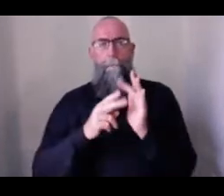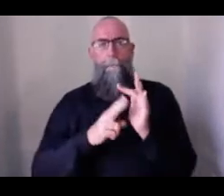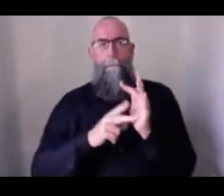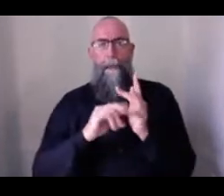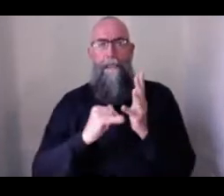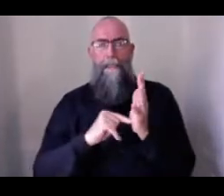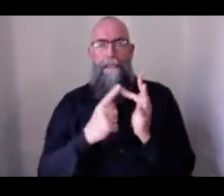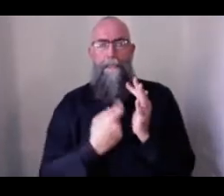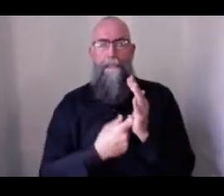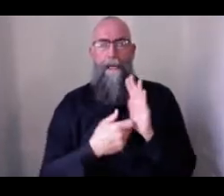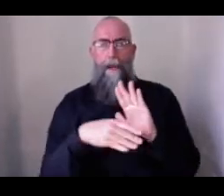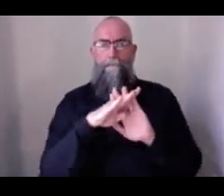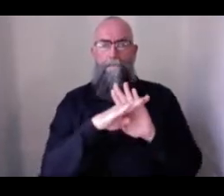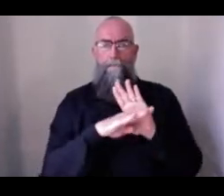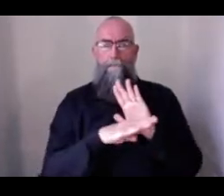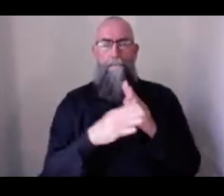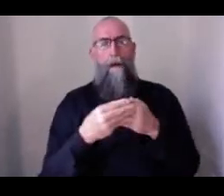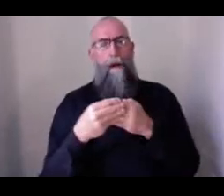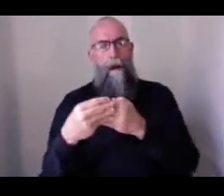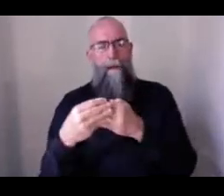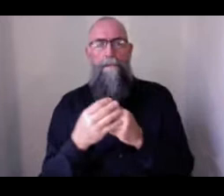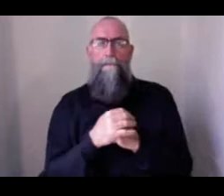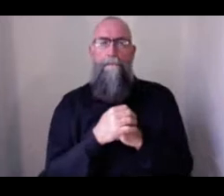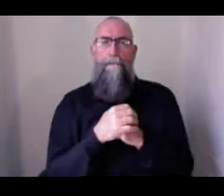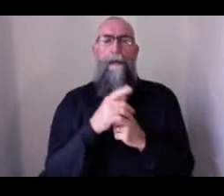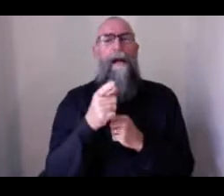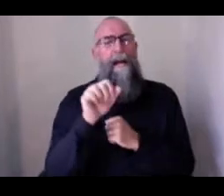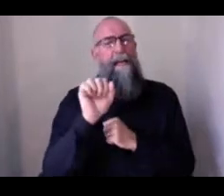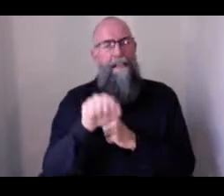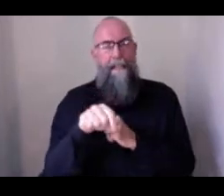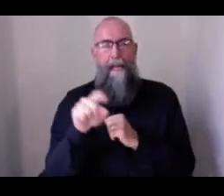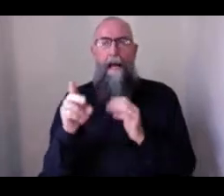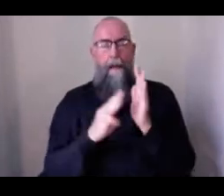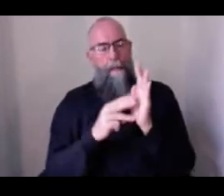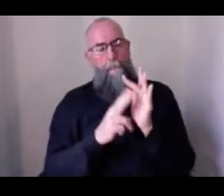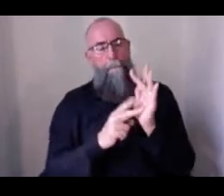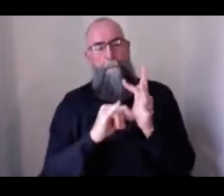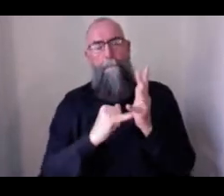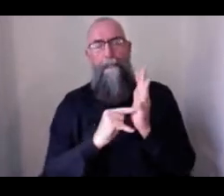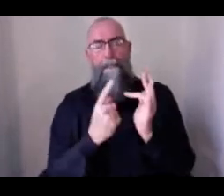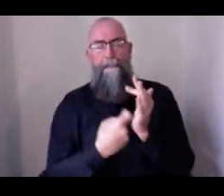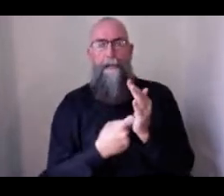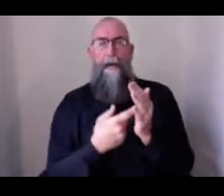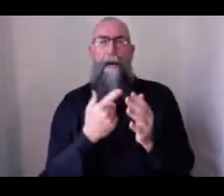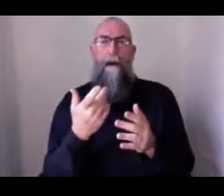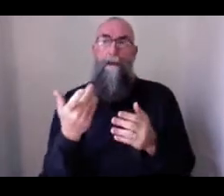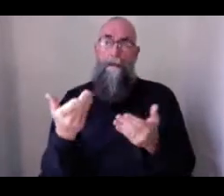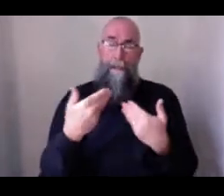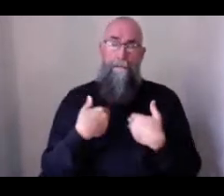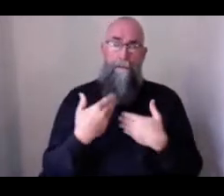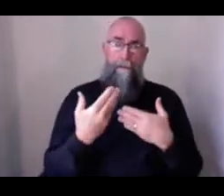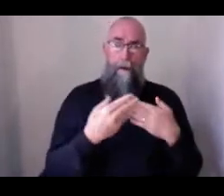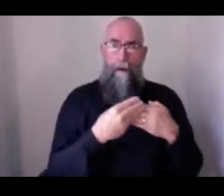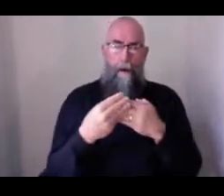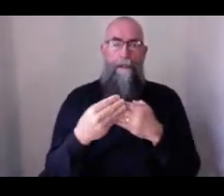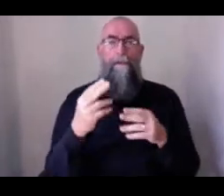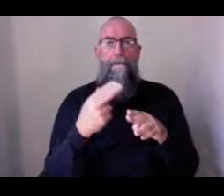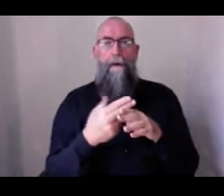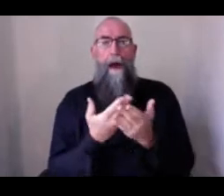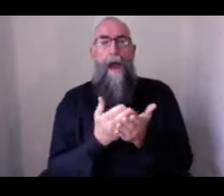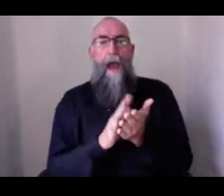guidelines. I meant there should be some sort of guidance from the minister on how to apply the law in assessing applications for funding.